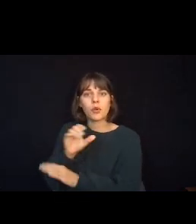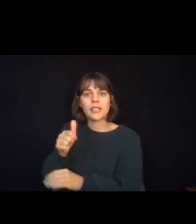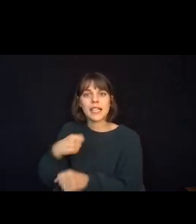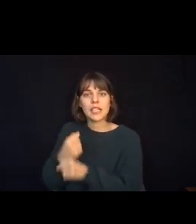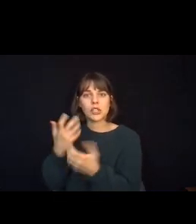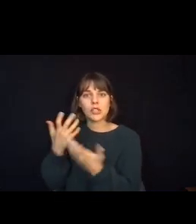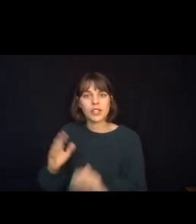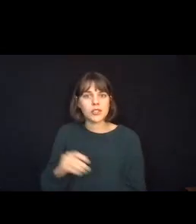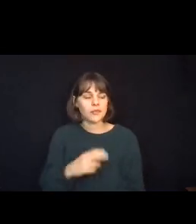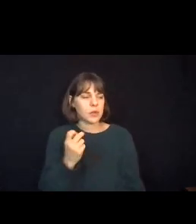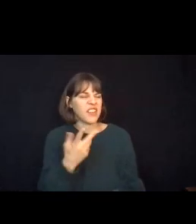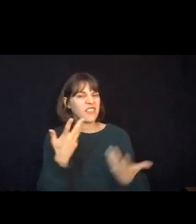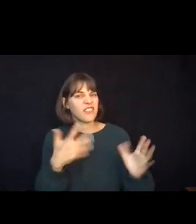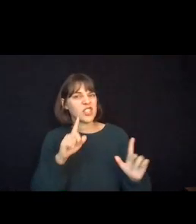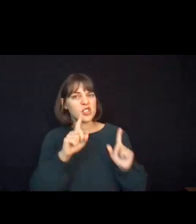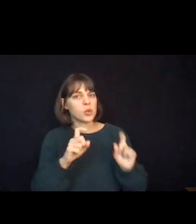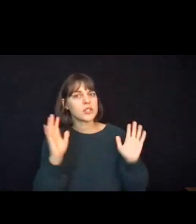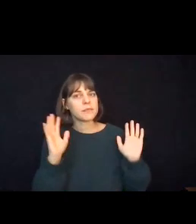questions. Sure.